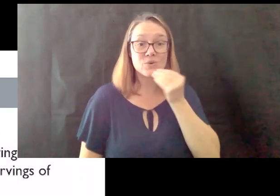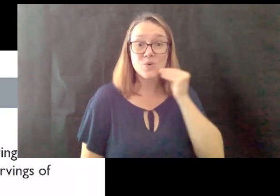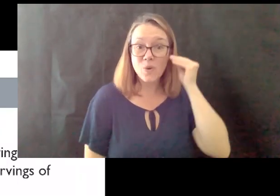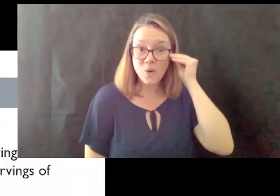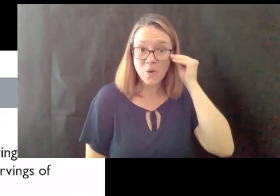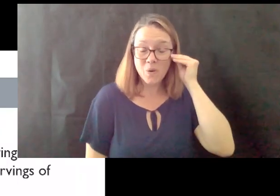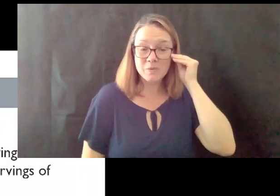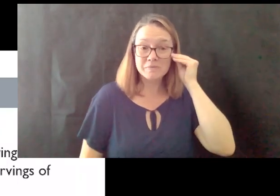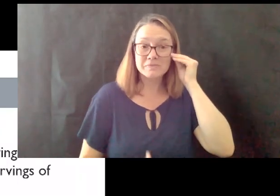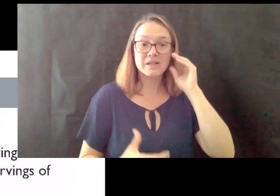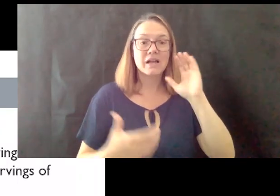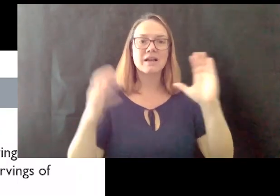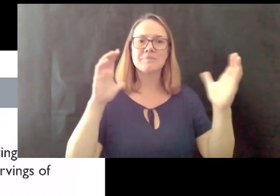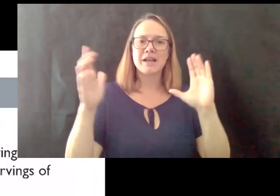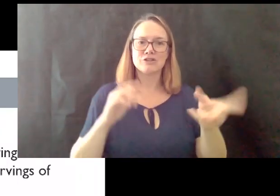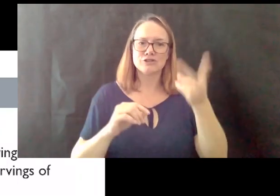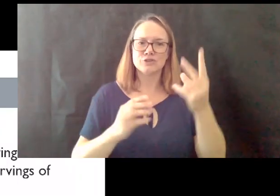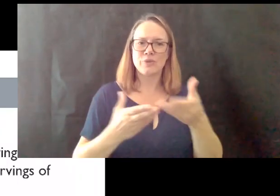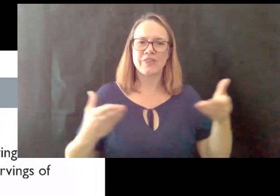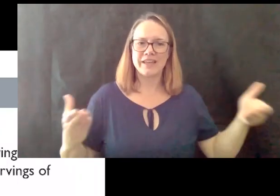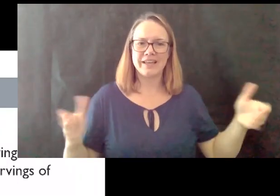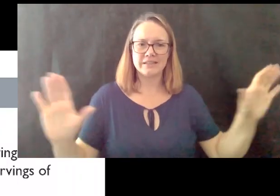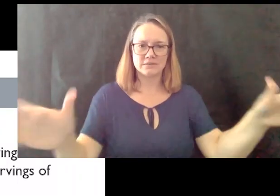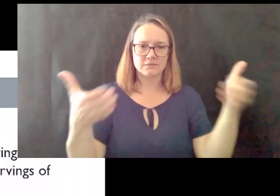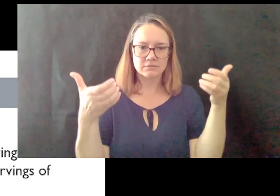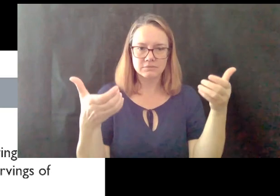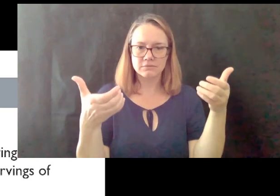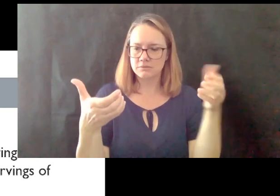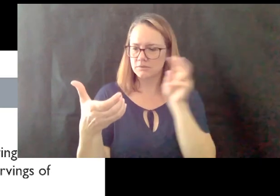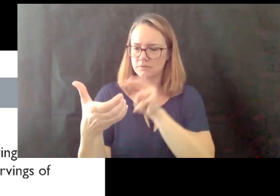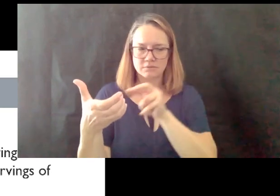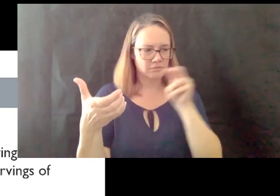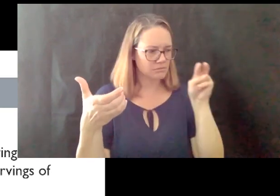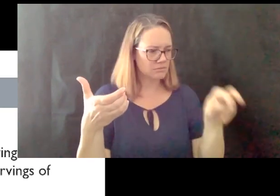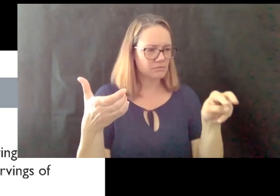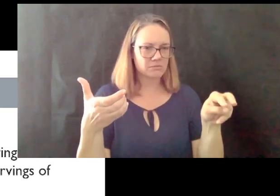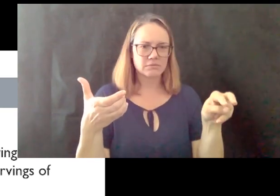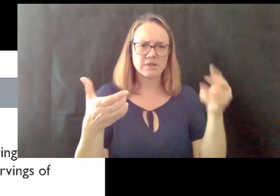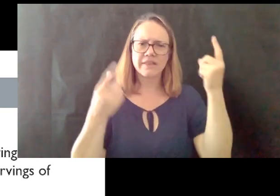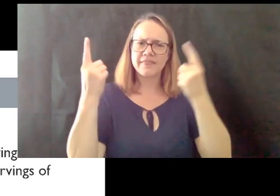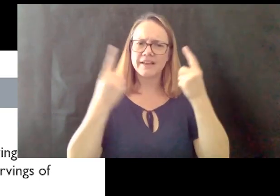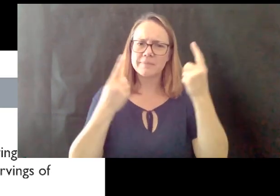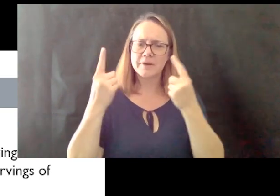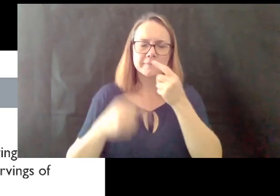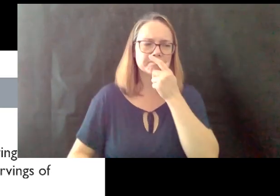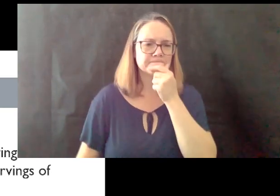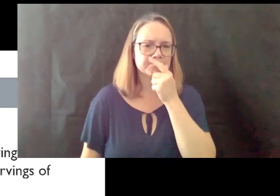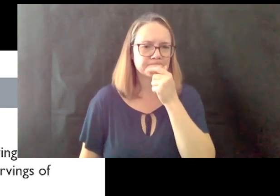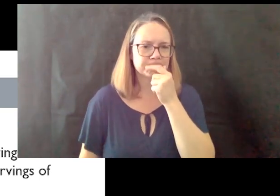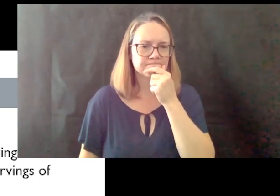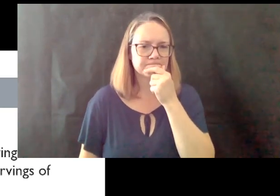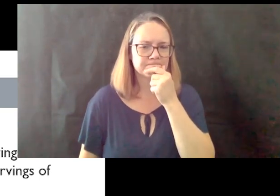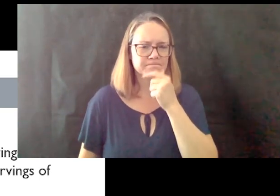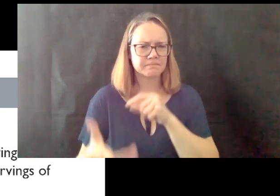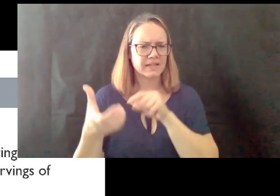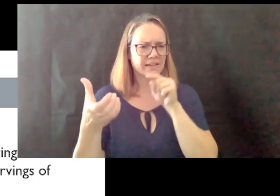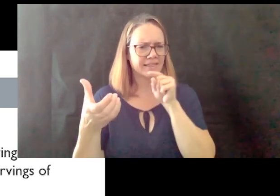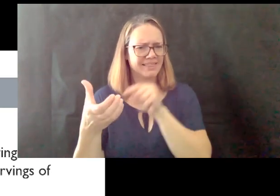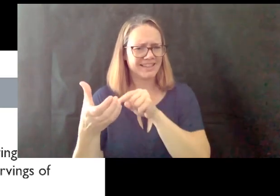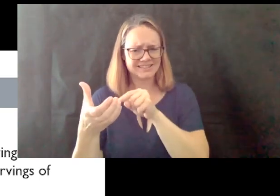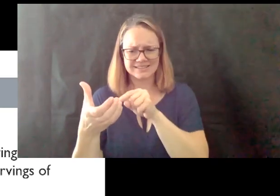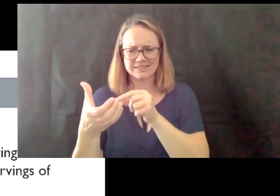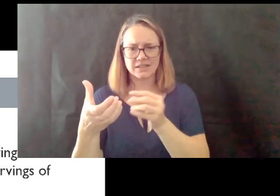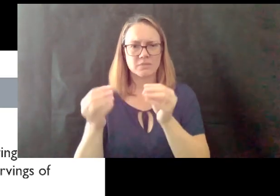pantry and just compare two items. Grab two items and look at the carbohydrates and then think about it. Is this product,